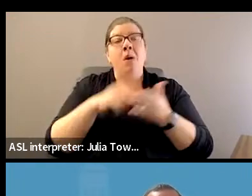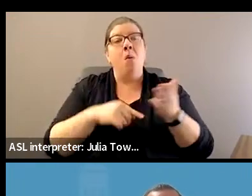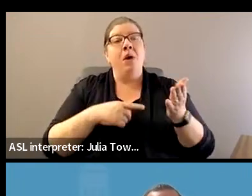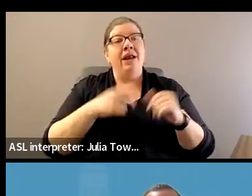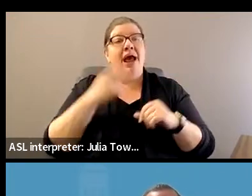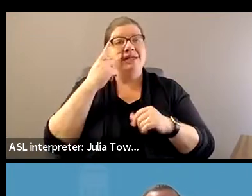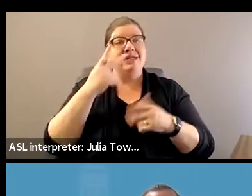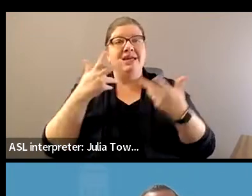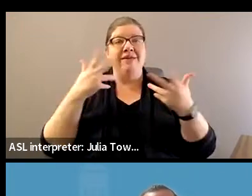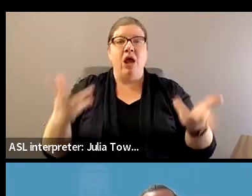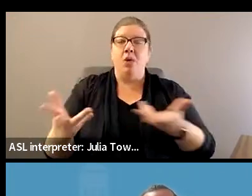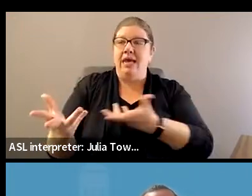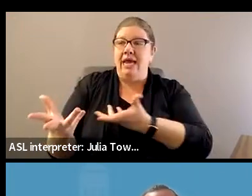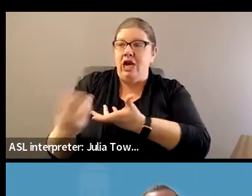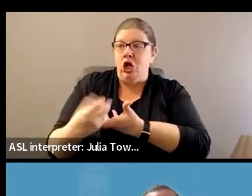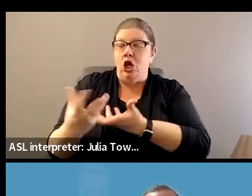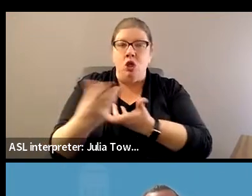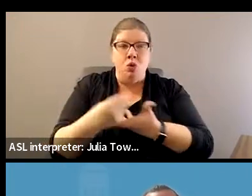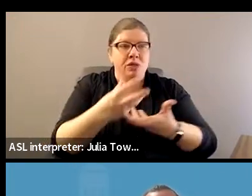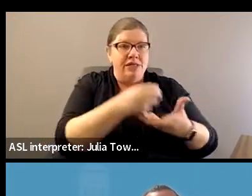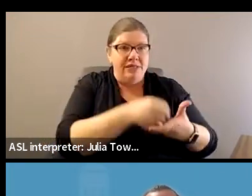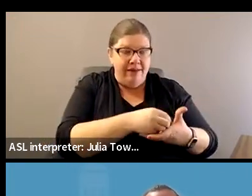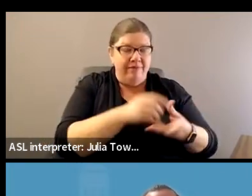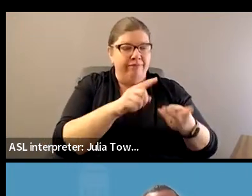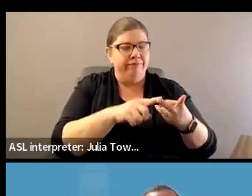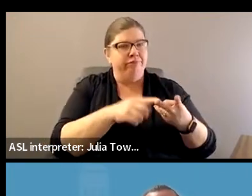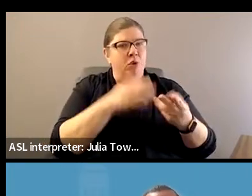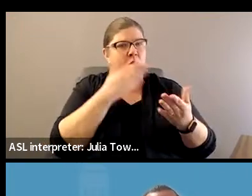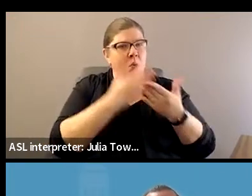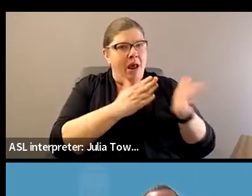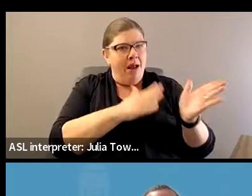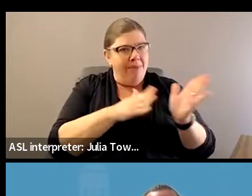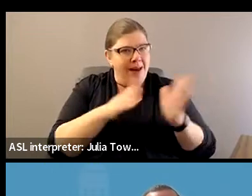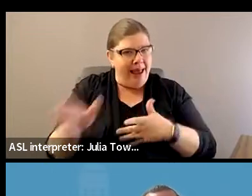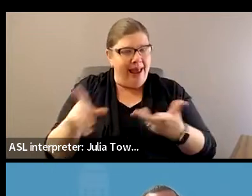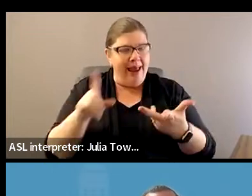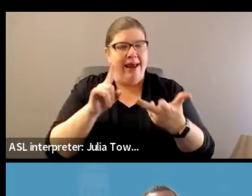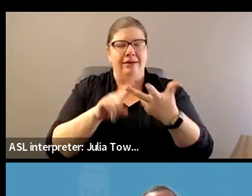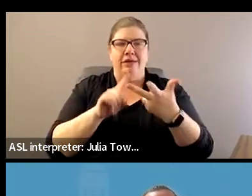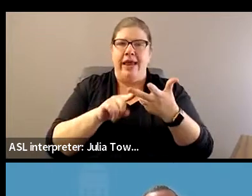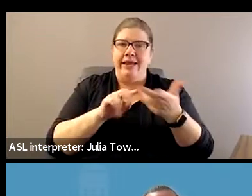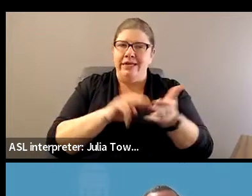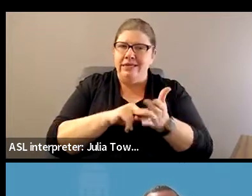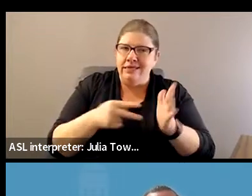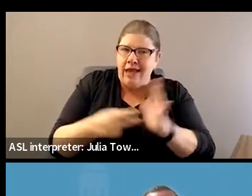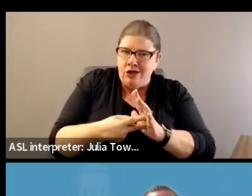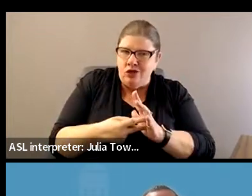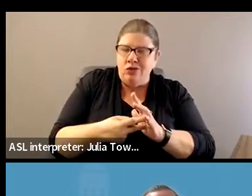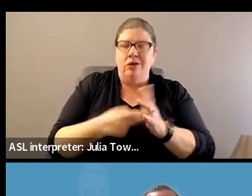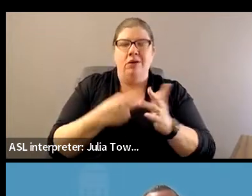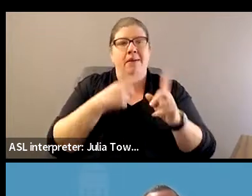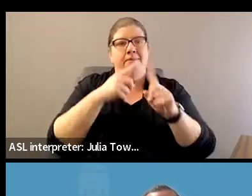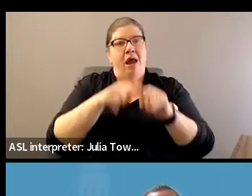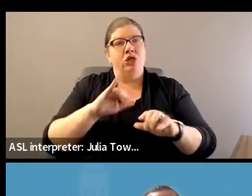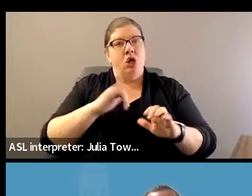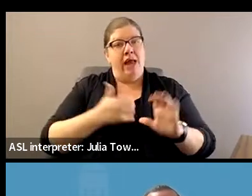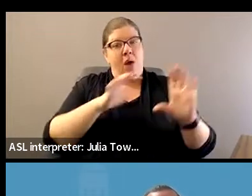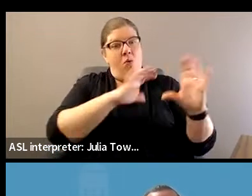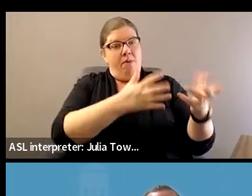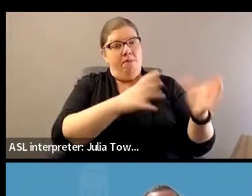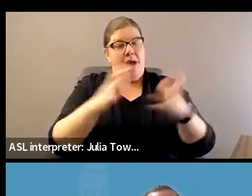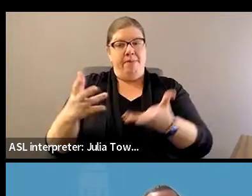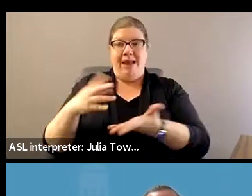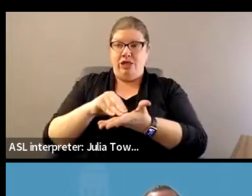it was very inclusive, very planned, very intentional, and based on our population, our